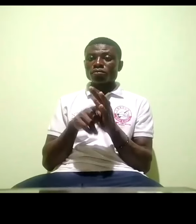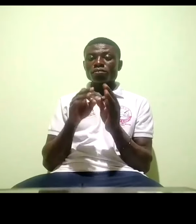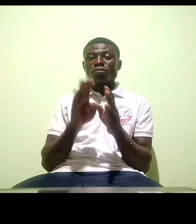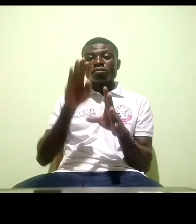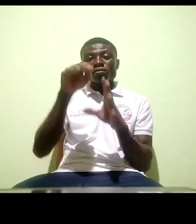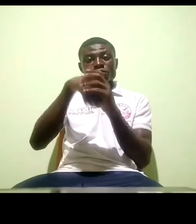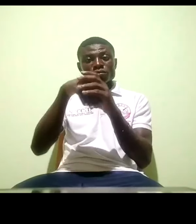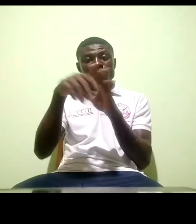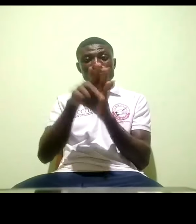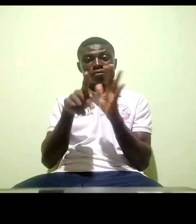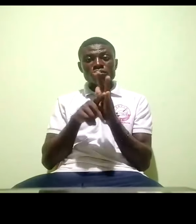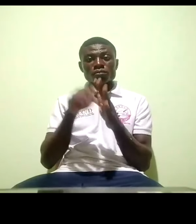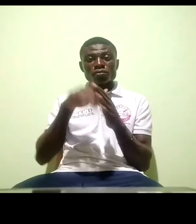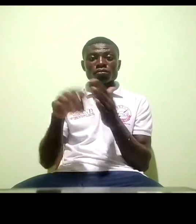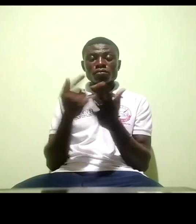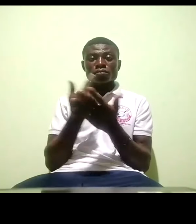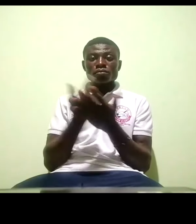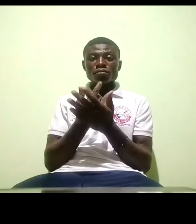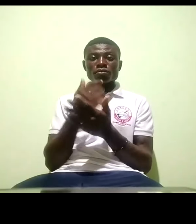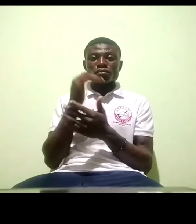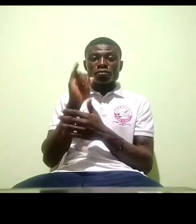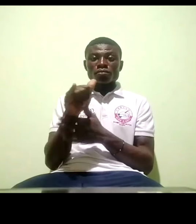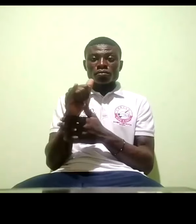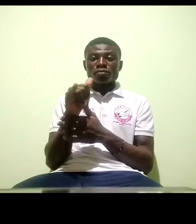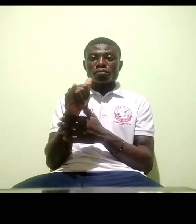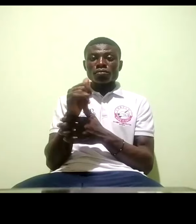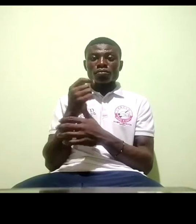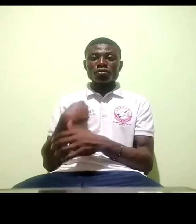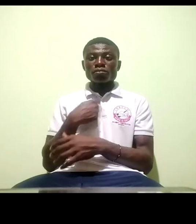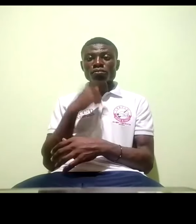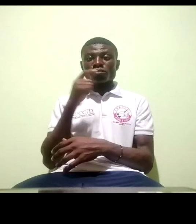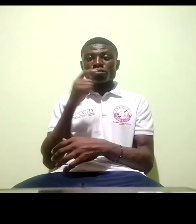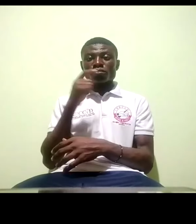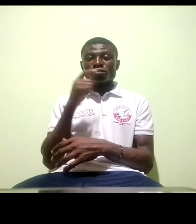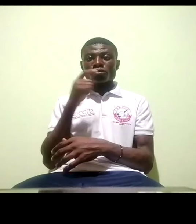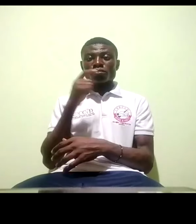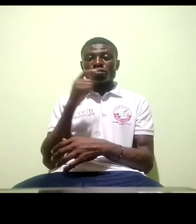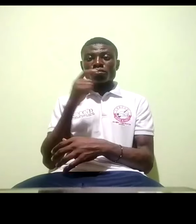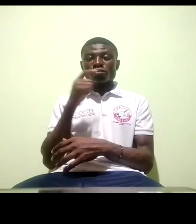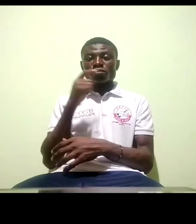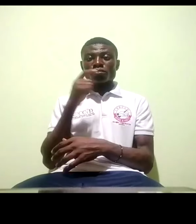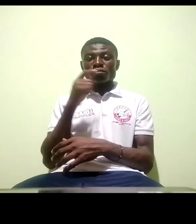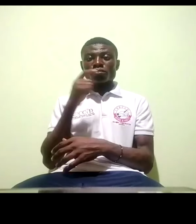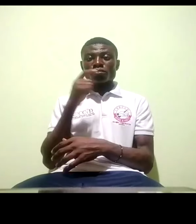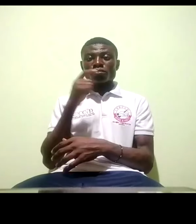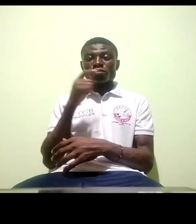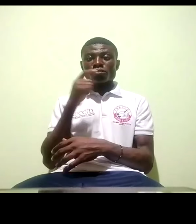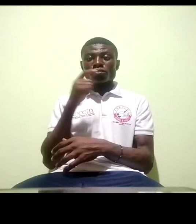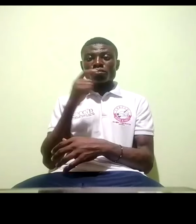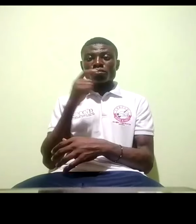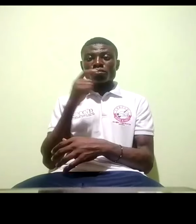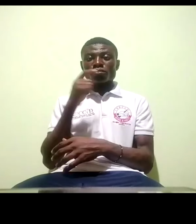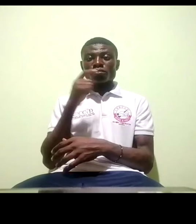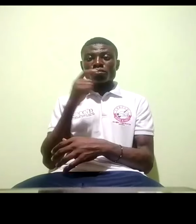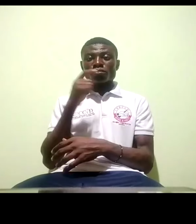inclusive policy in Ghana, that's the best thing to have, but the teachers and the school administrators have to